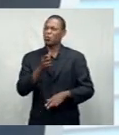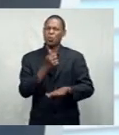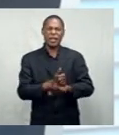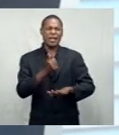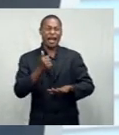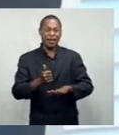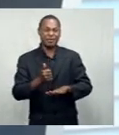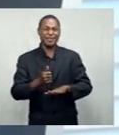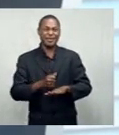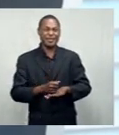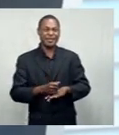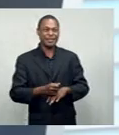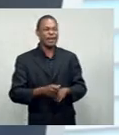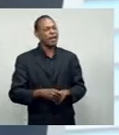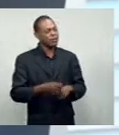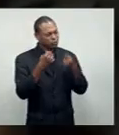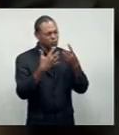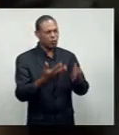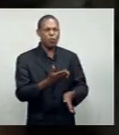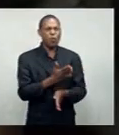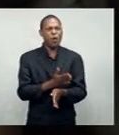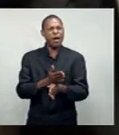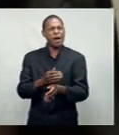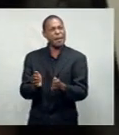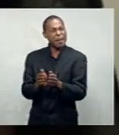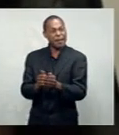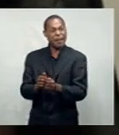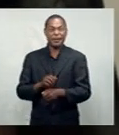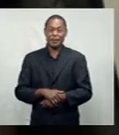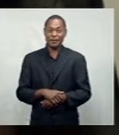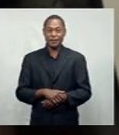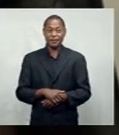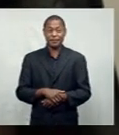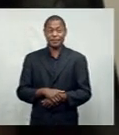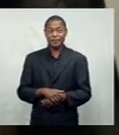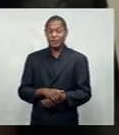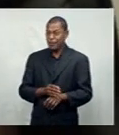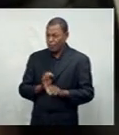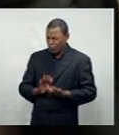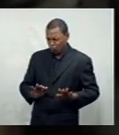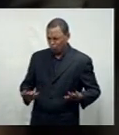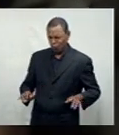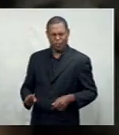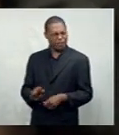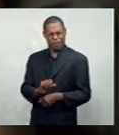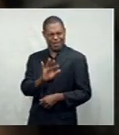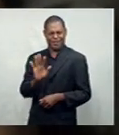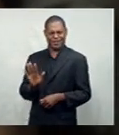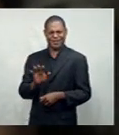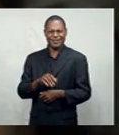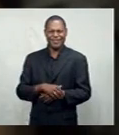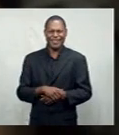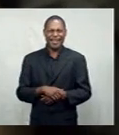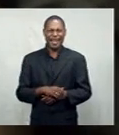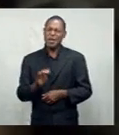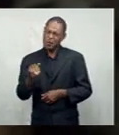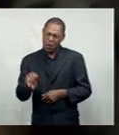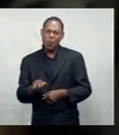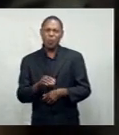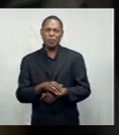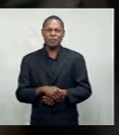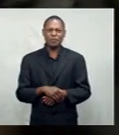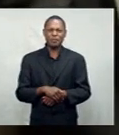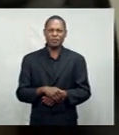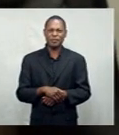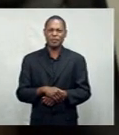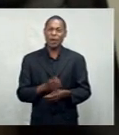for them, like worksheets. My kids are really coping well with their studies at home, with